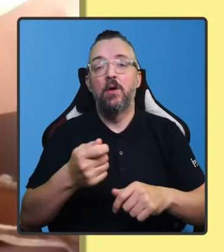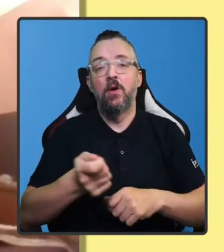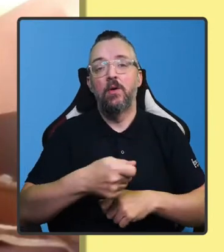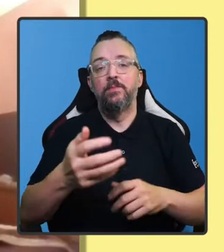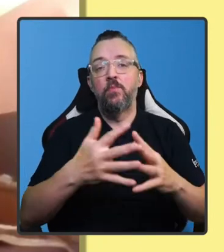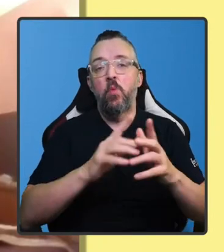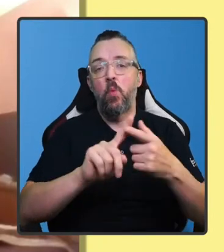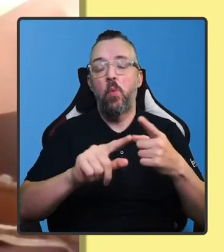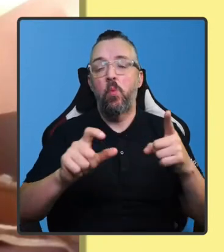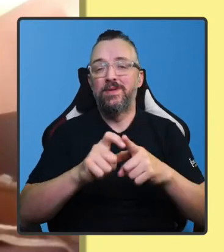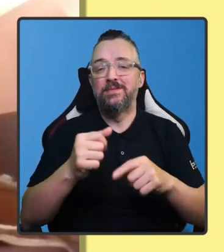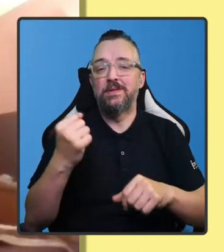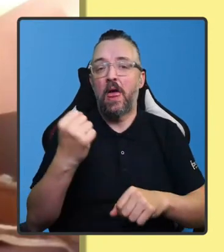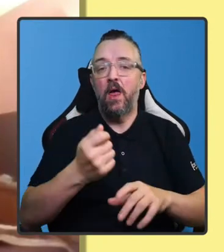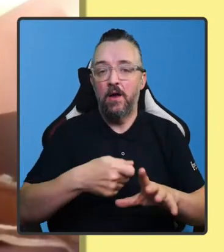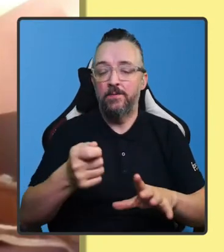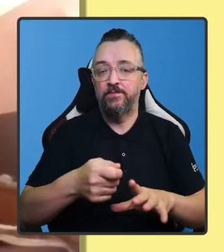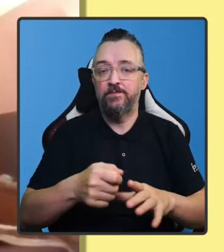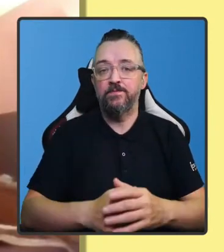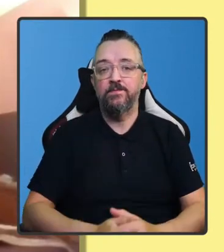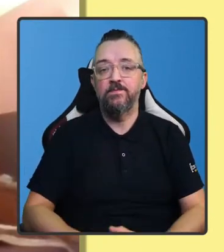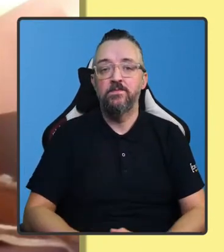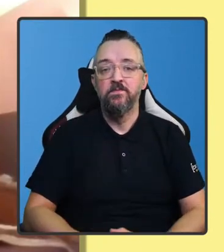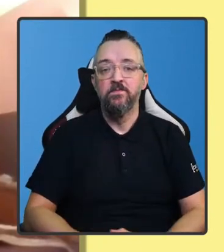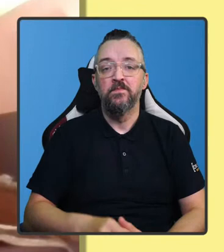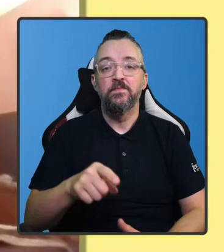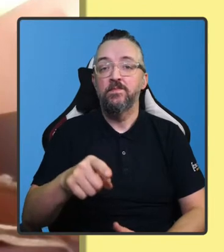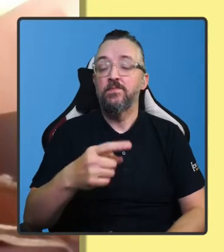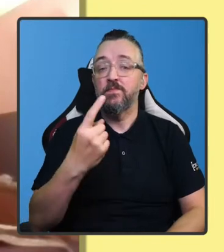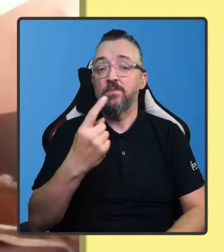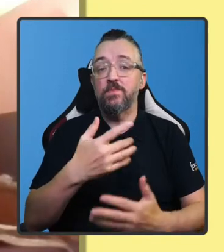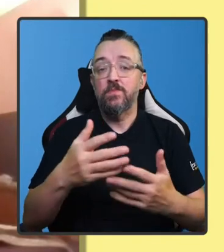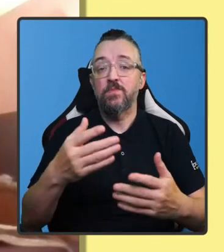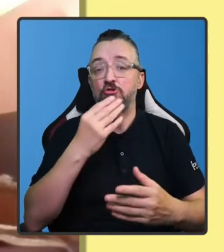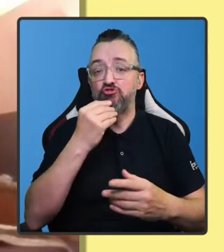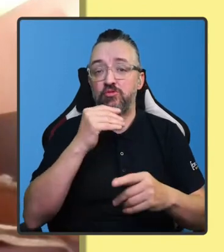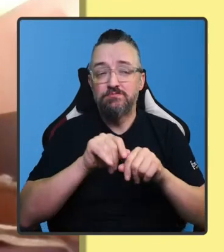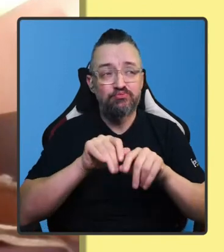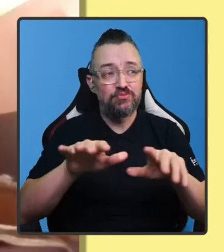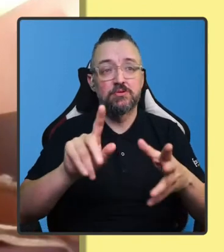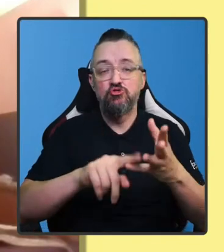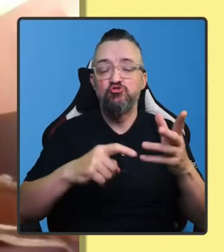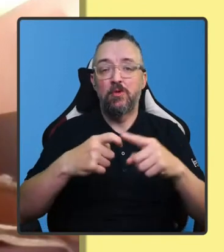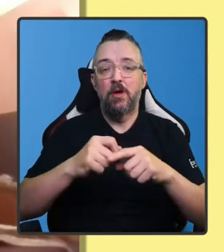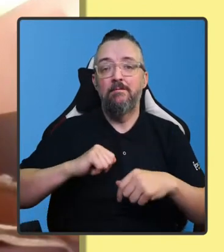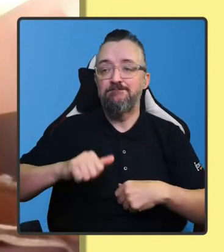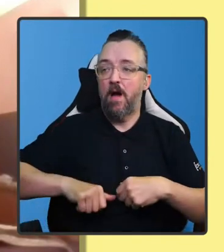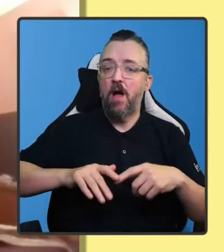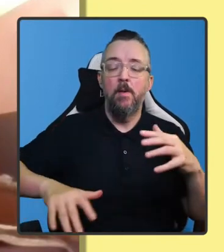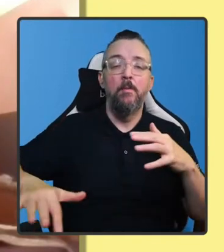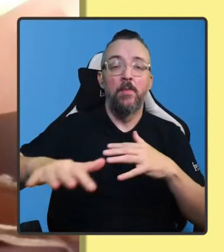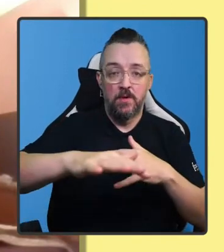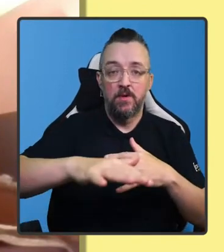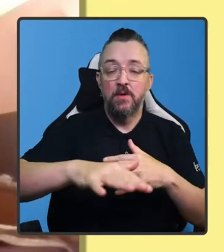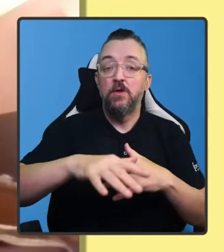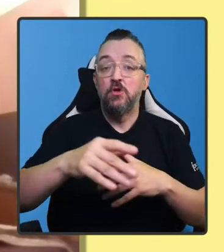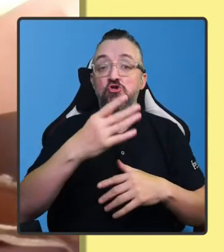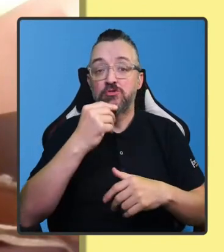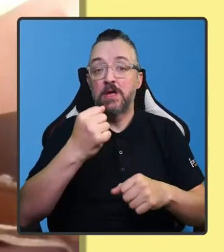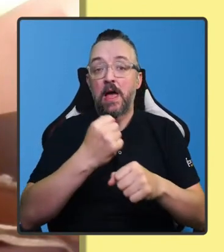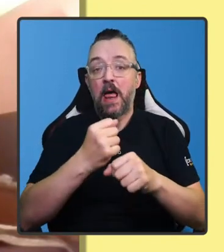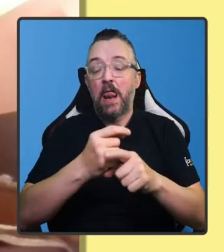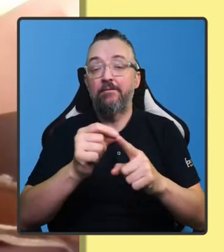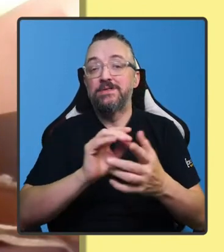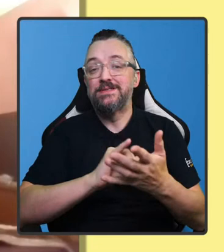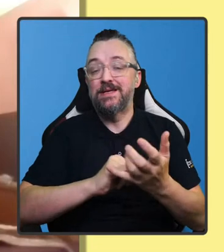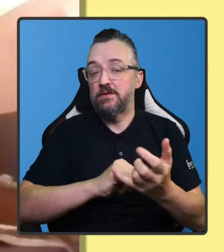While glyphosate or herbicides are the most widely used herbicides in UK agriculture, the overall use of glyphosate has increased